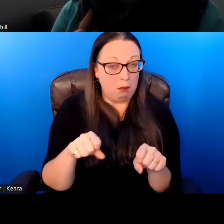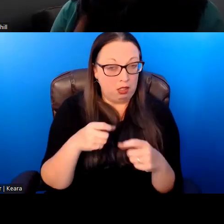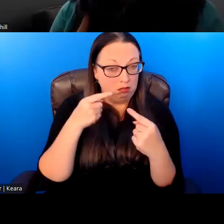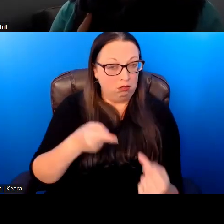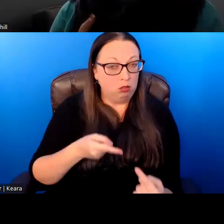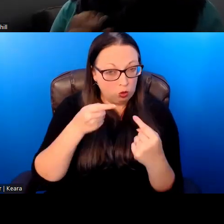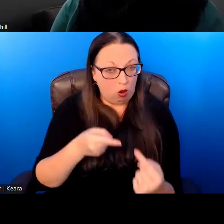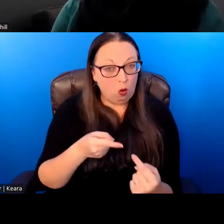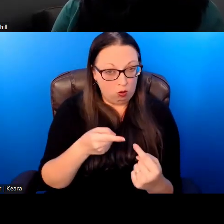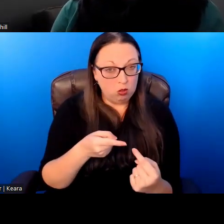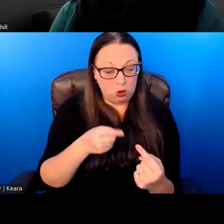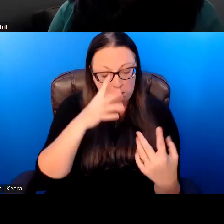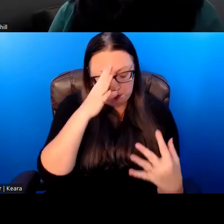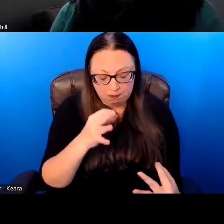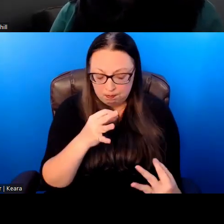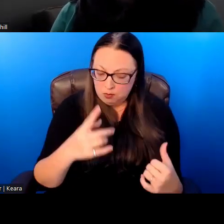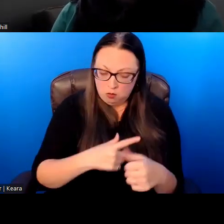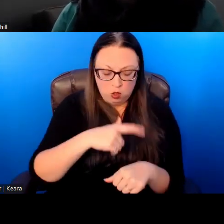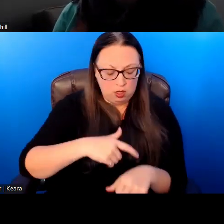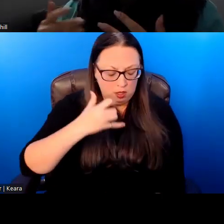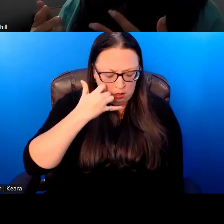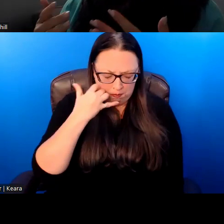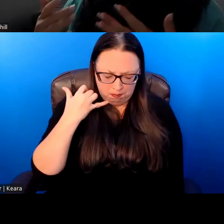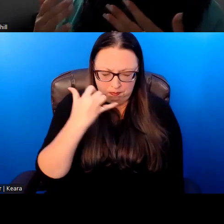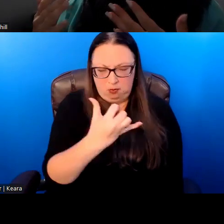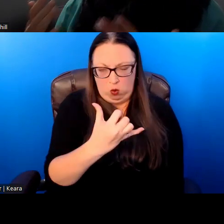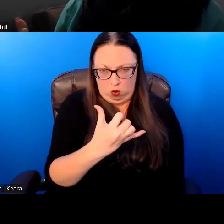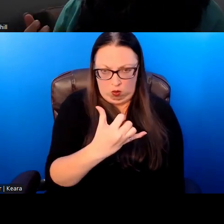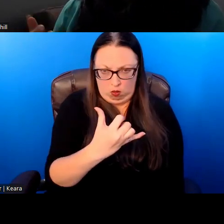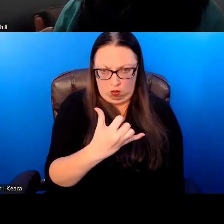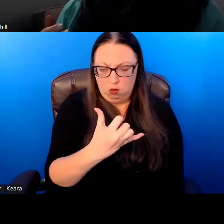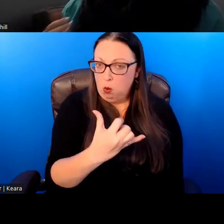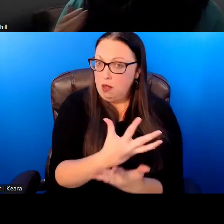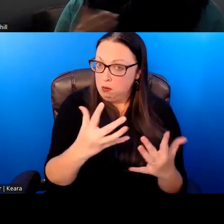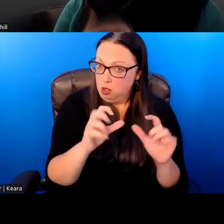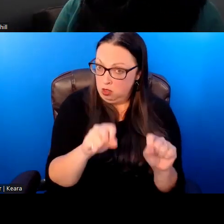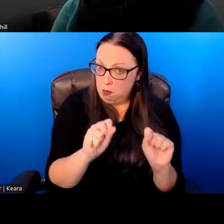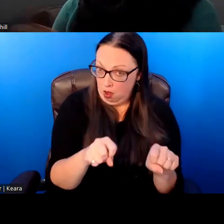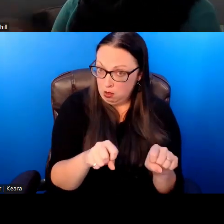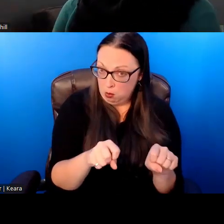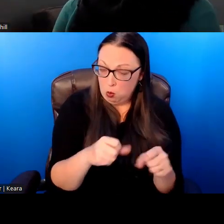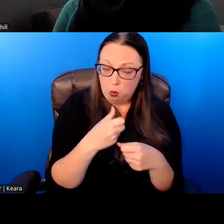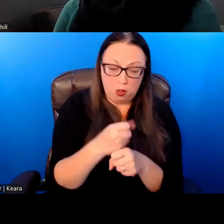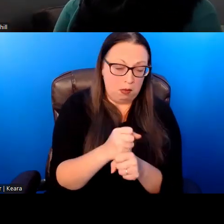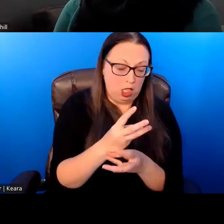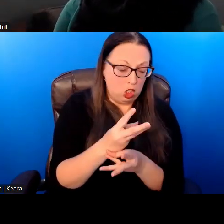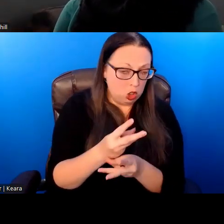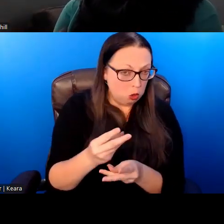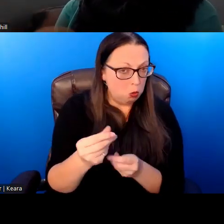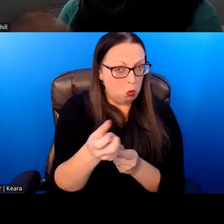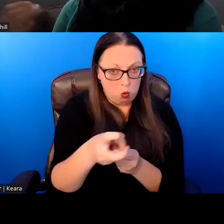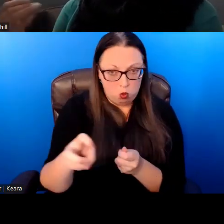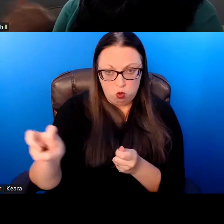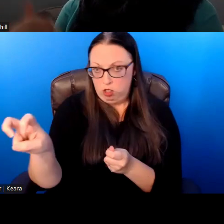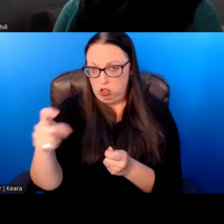to make that first one. And so as much as possible, we try to make it a very smooth transition for